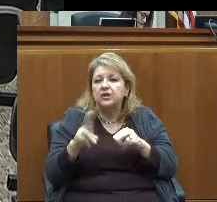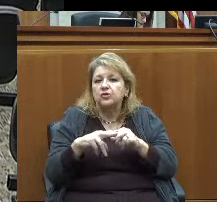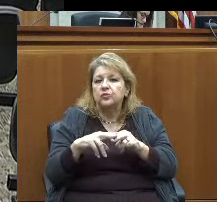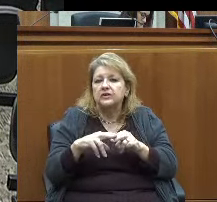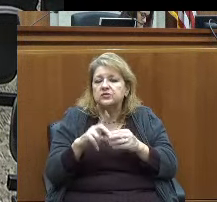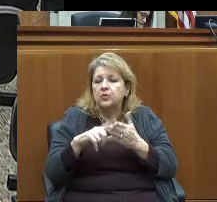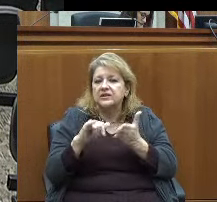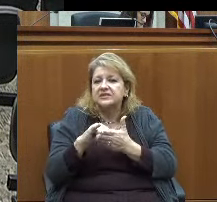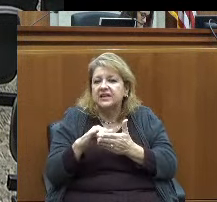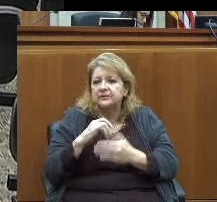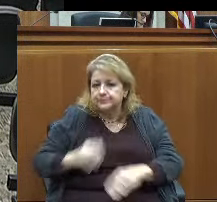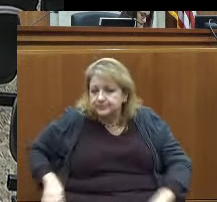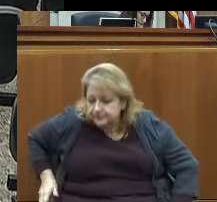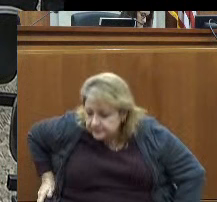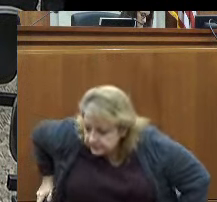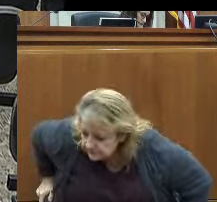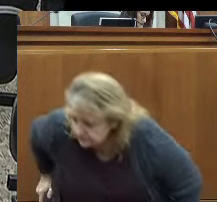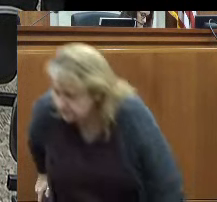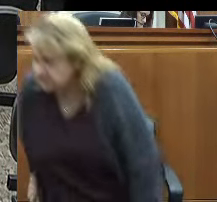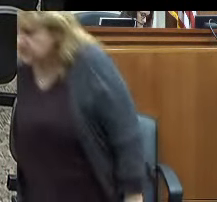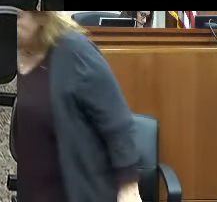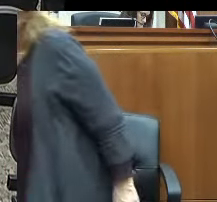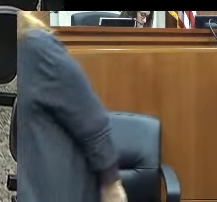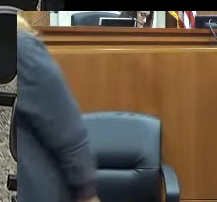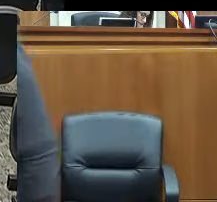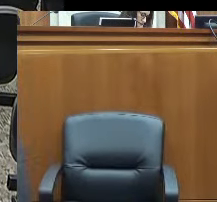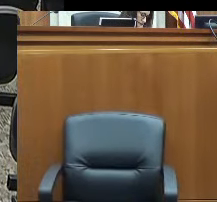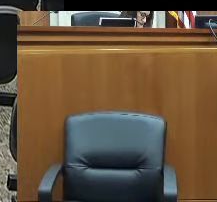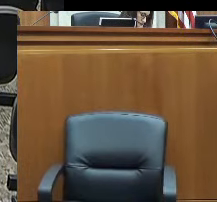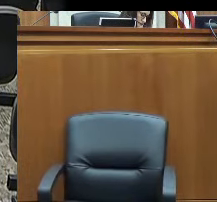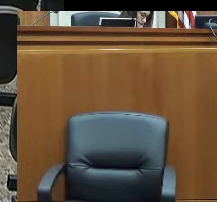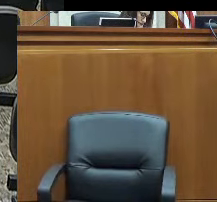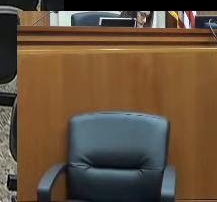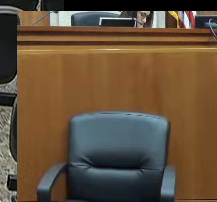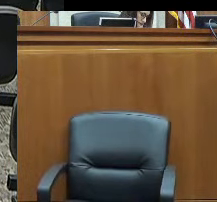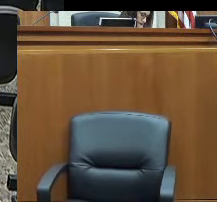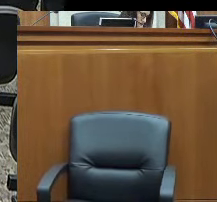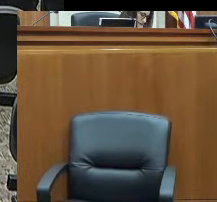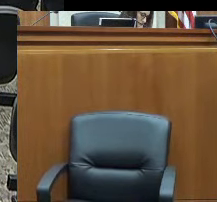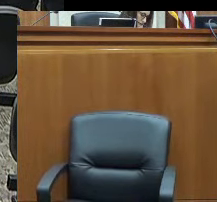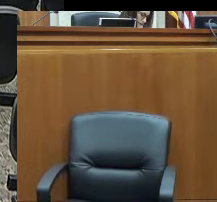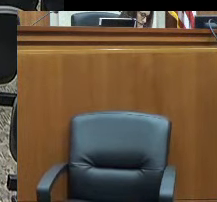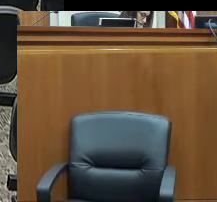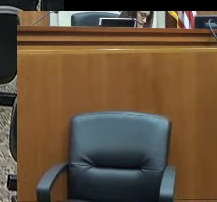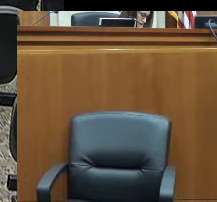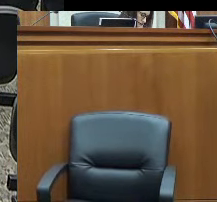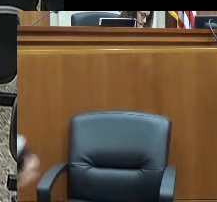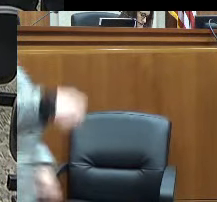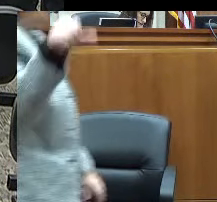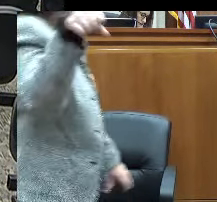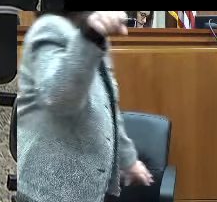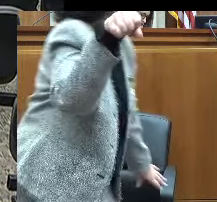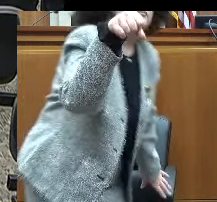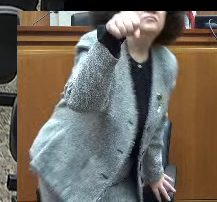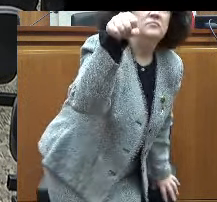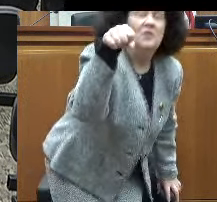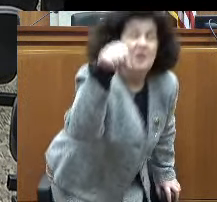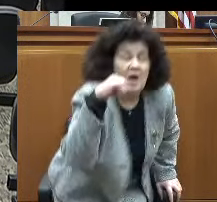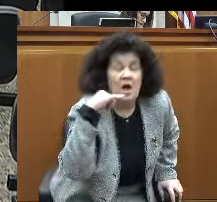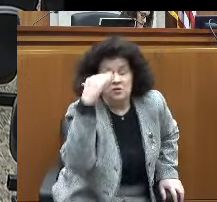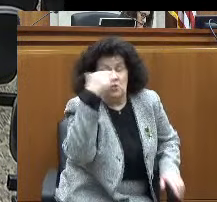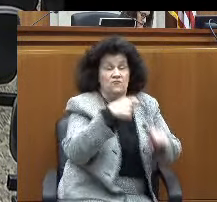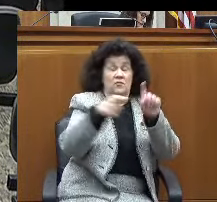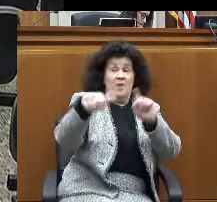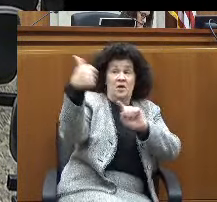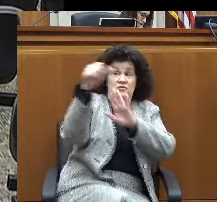they can appreciate that. Sure, I do know from other states across the country, what we see nationally